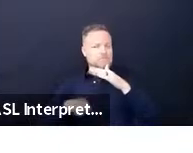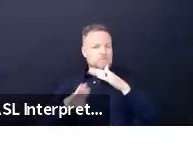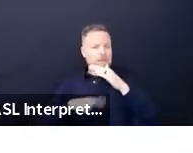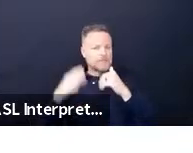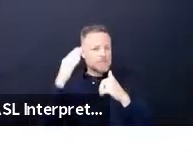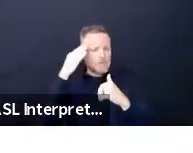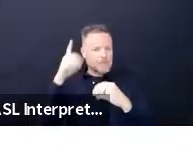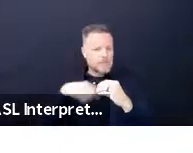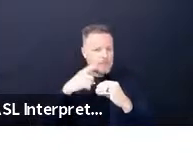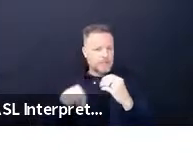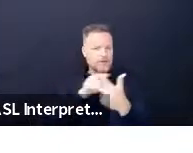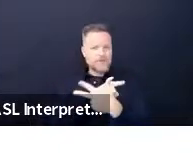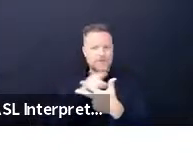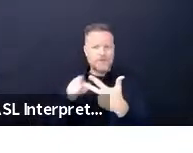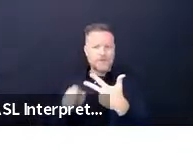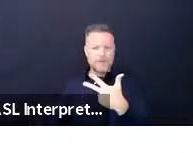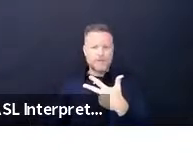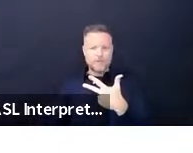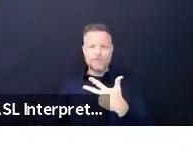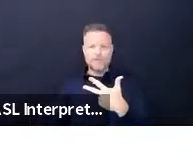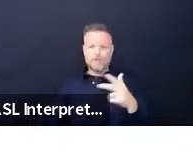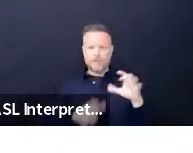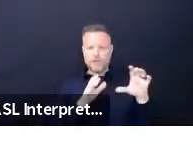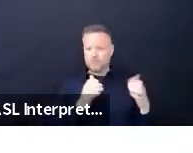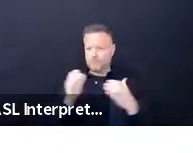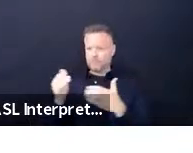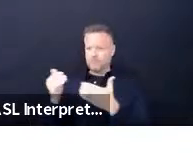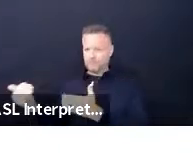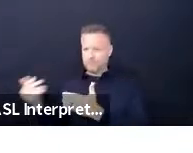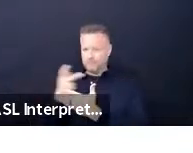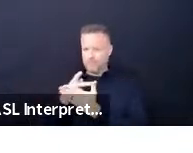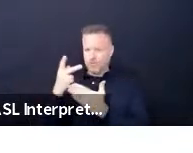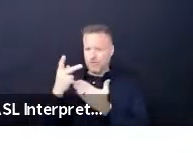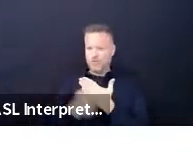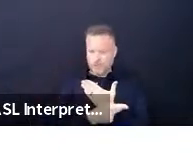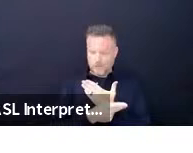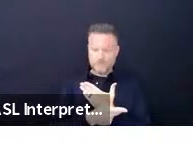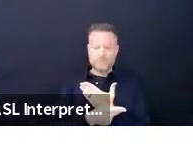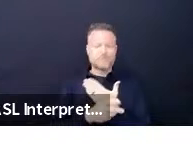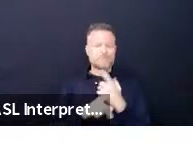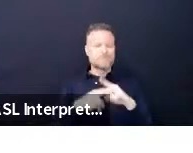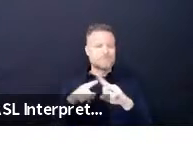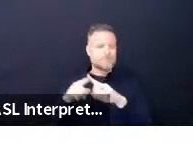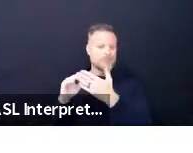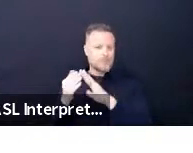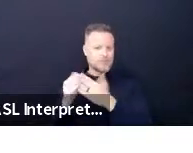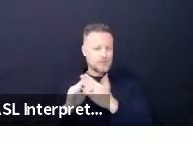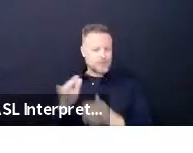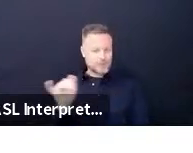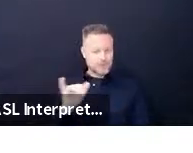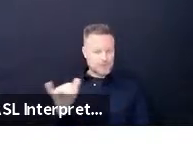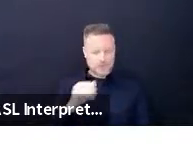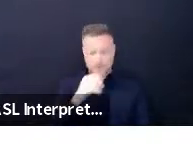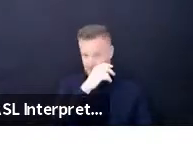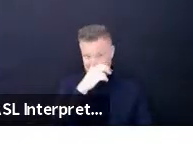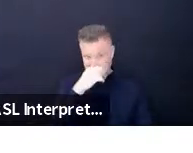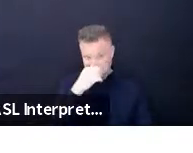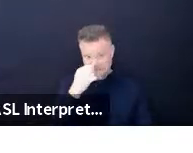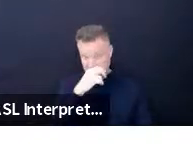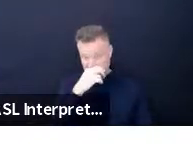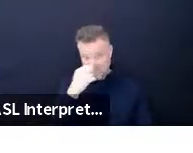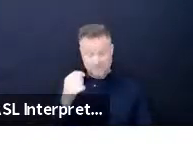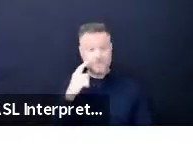about these 3 particular program areas, communities, and areas of concern. So for